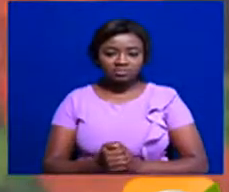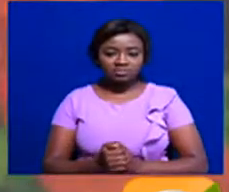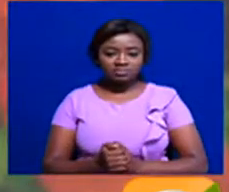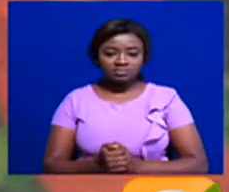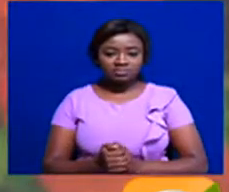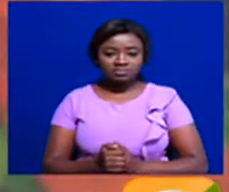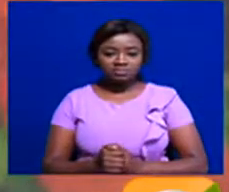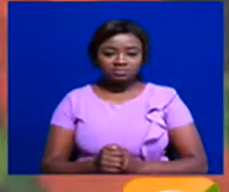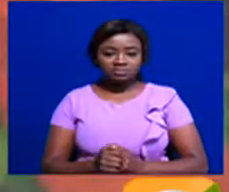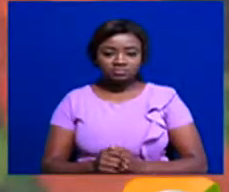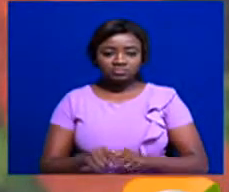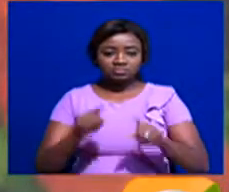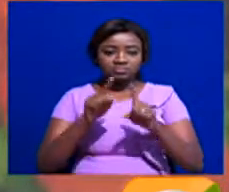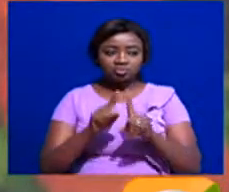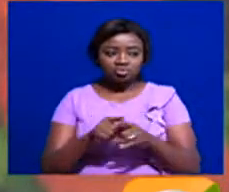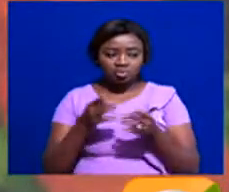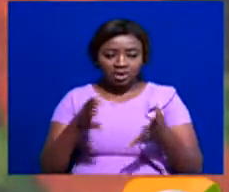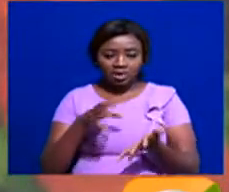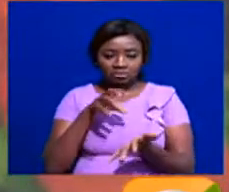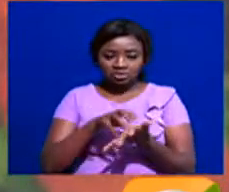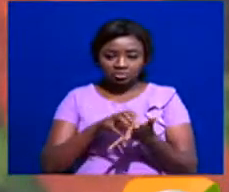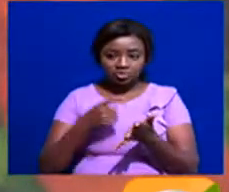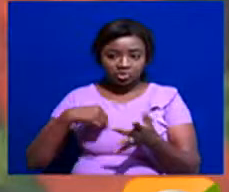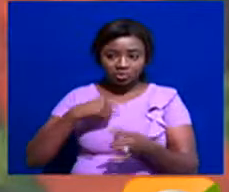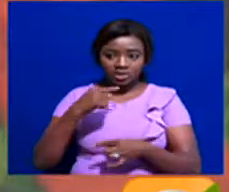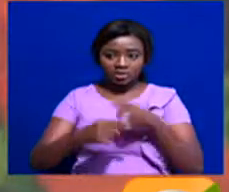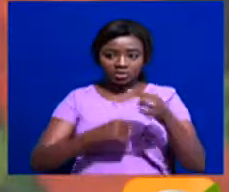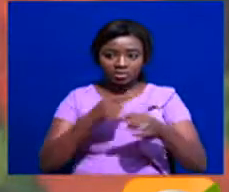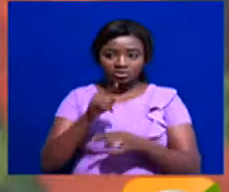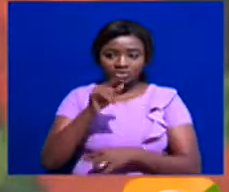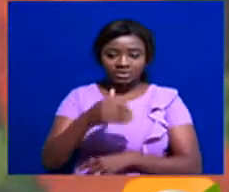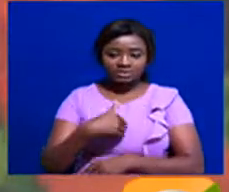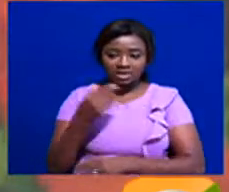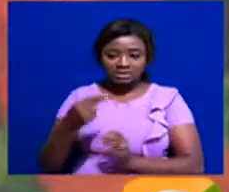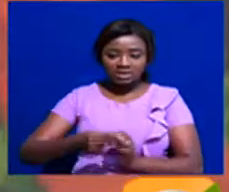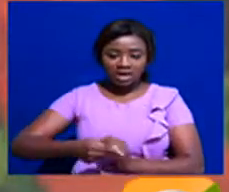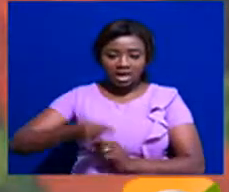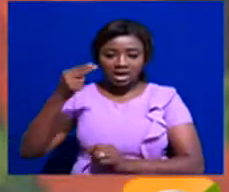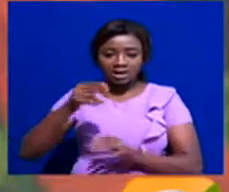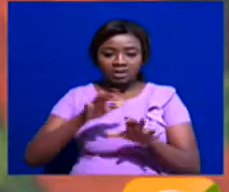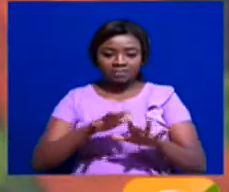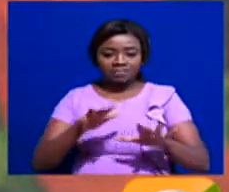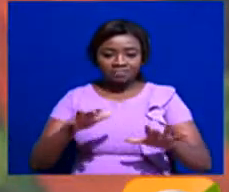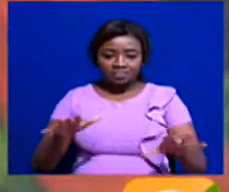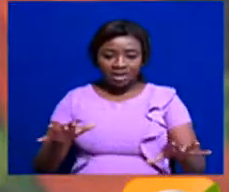currently promoting has a very, very high market.